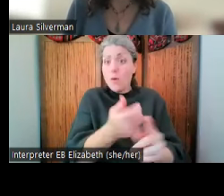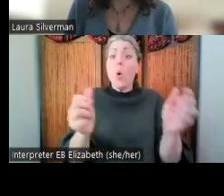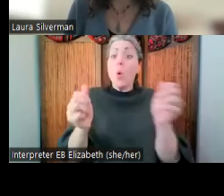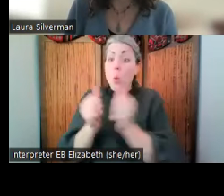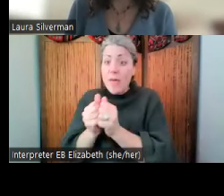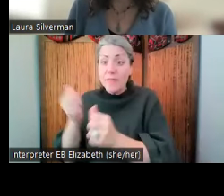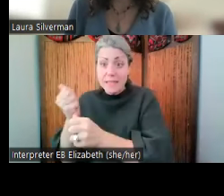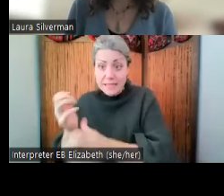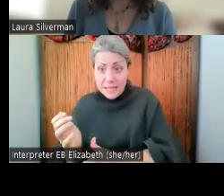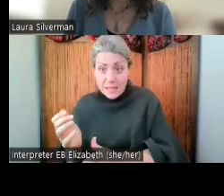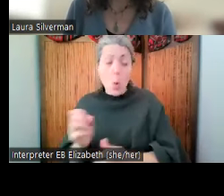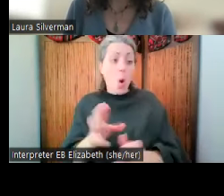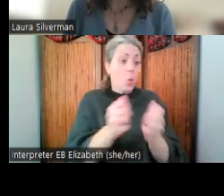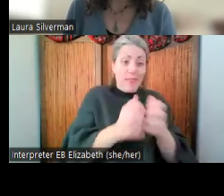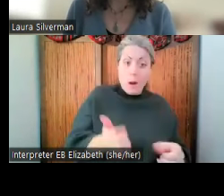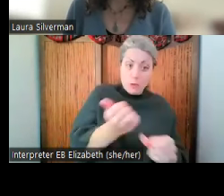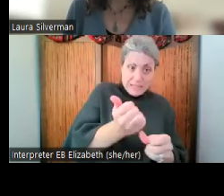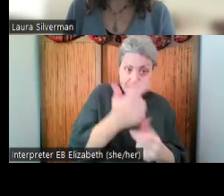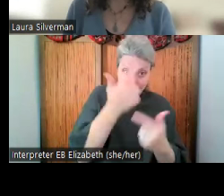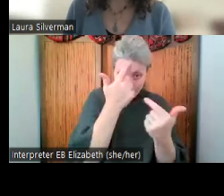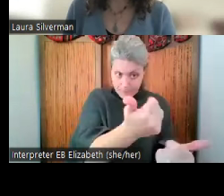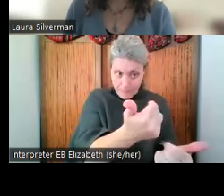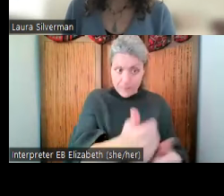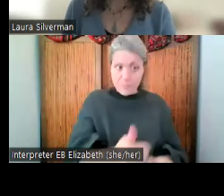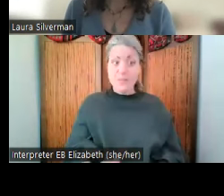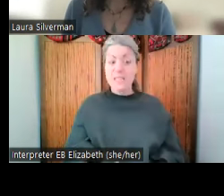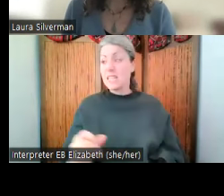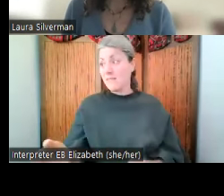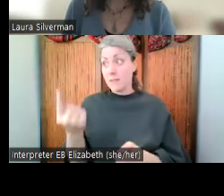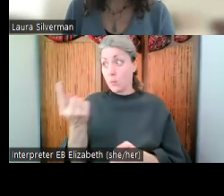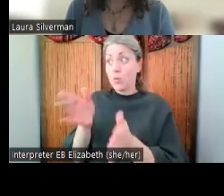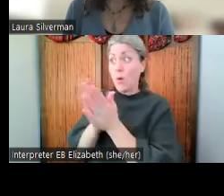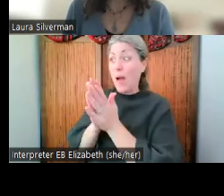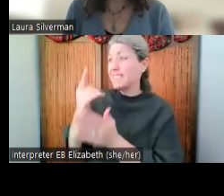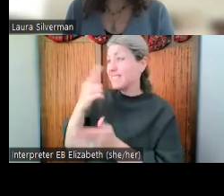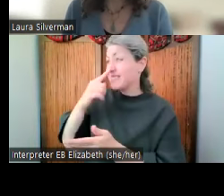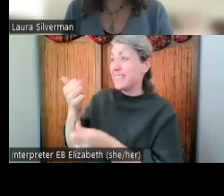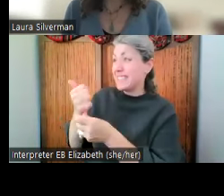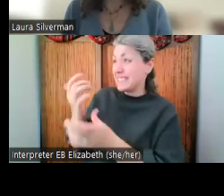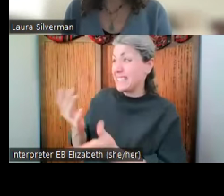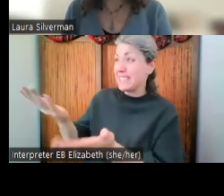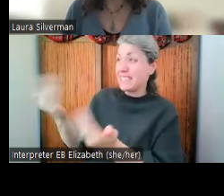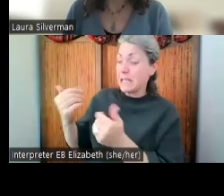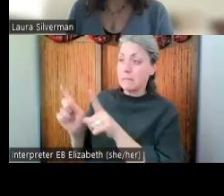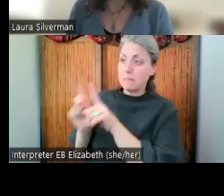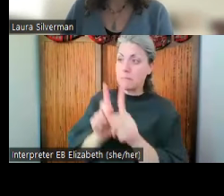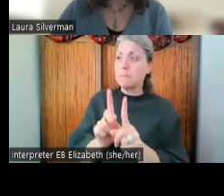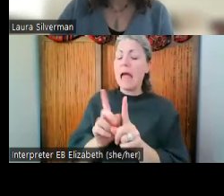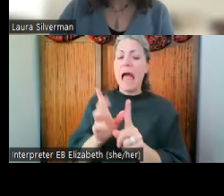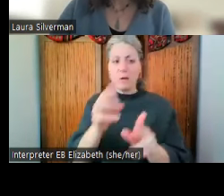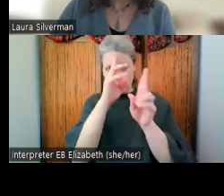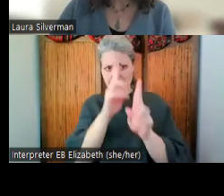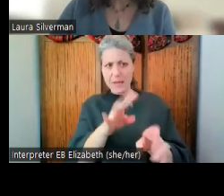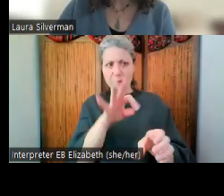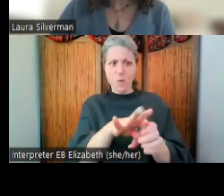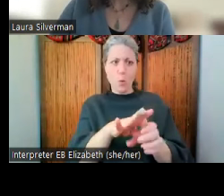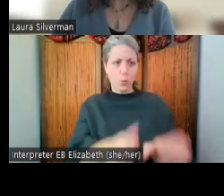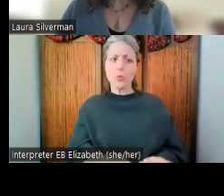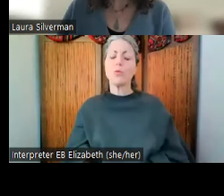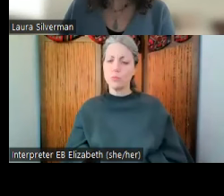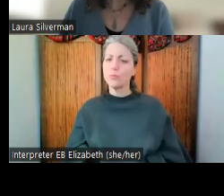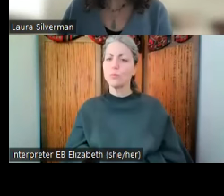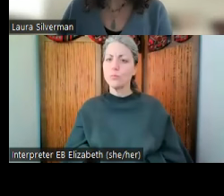an assistant if someone requests it, and to treat all voters with respect.